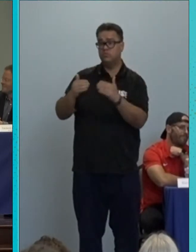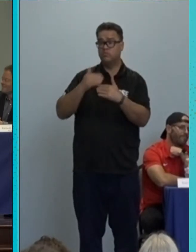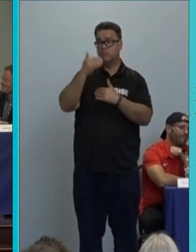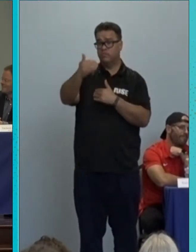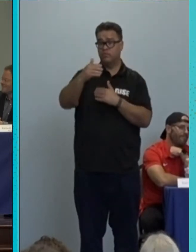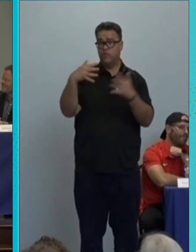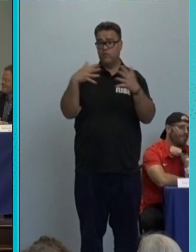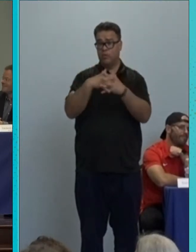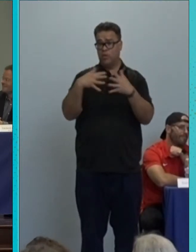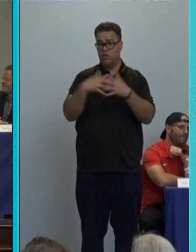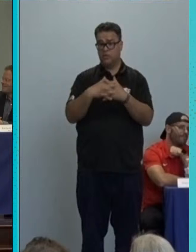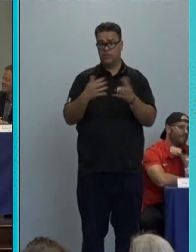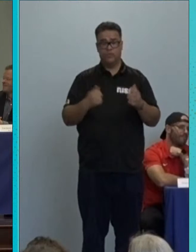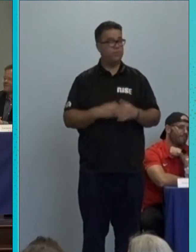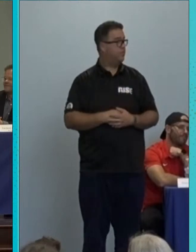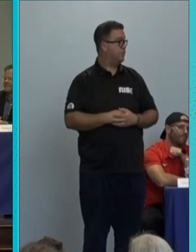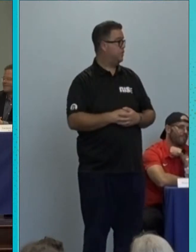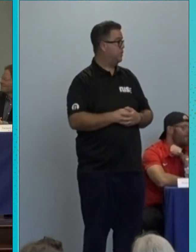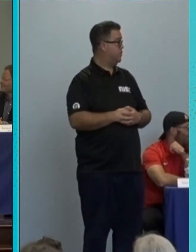So,